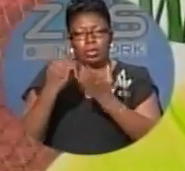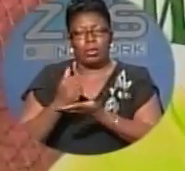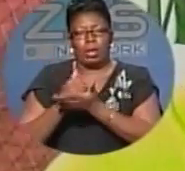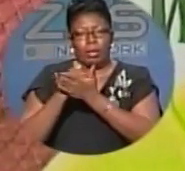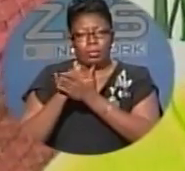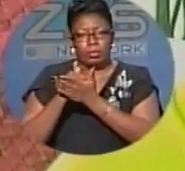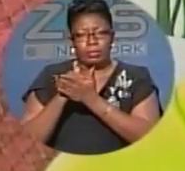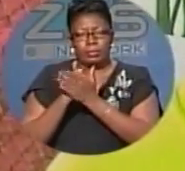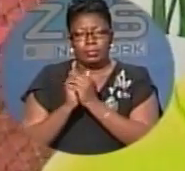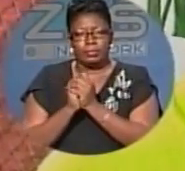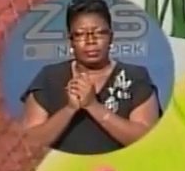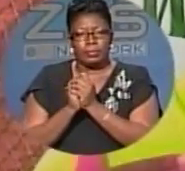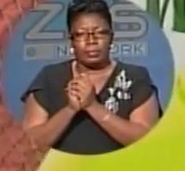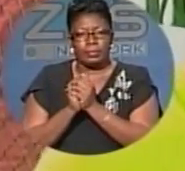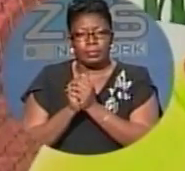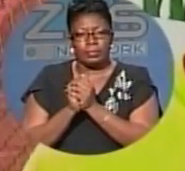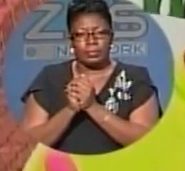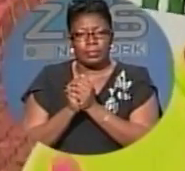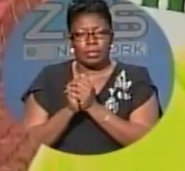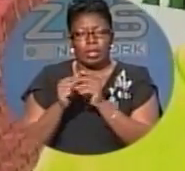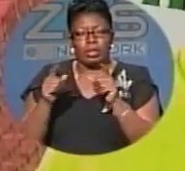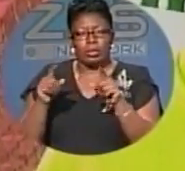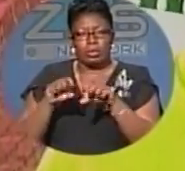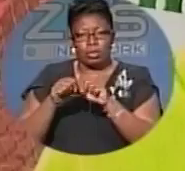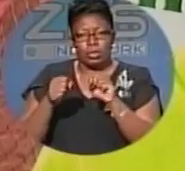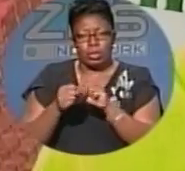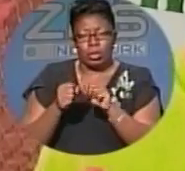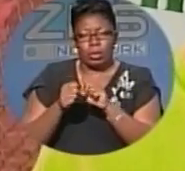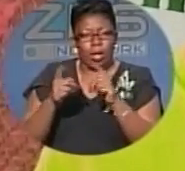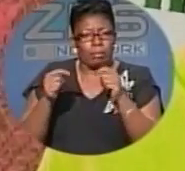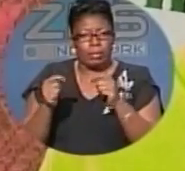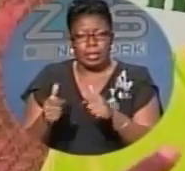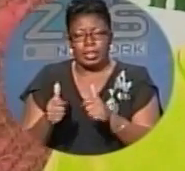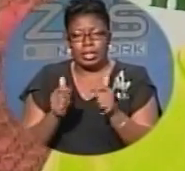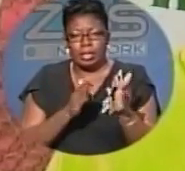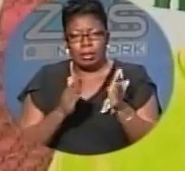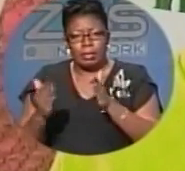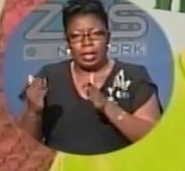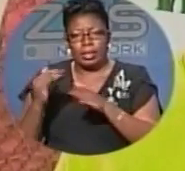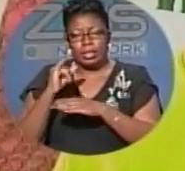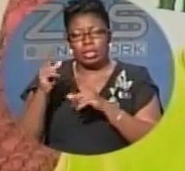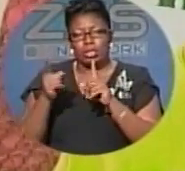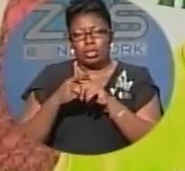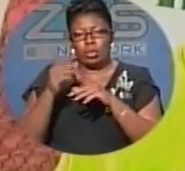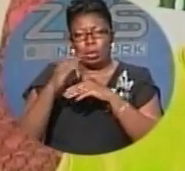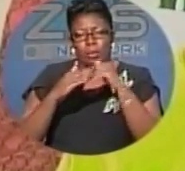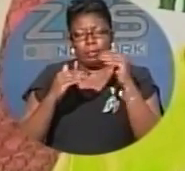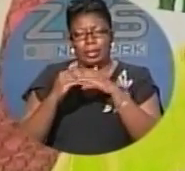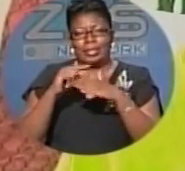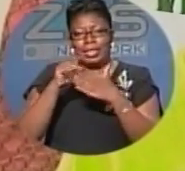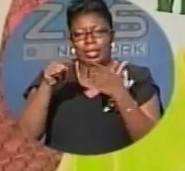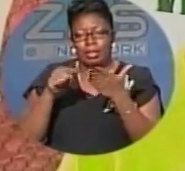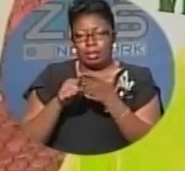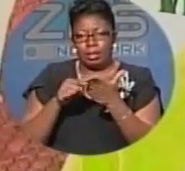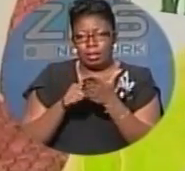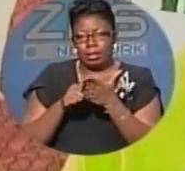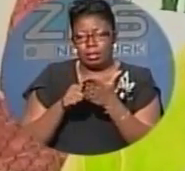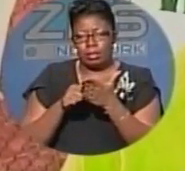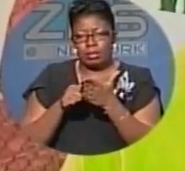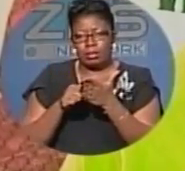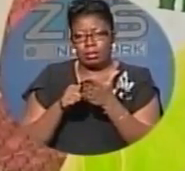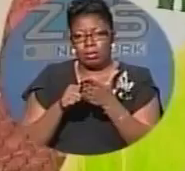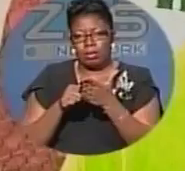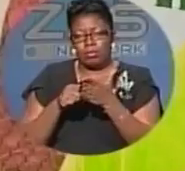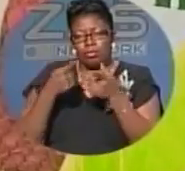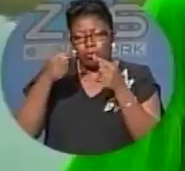And so our immediate plan is to build this benevolent fund to try